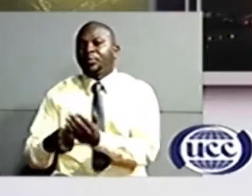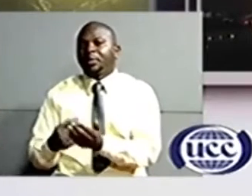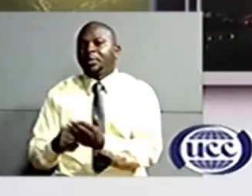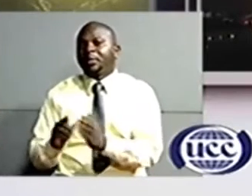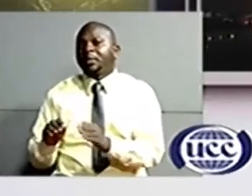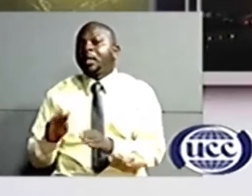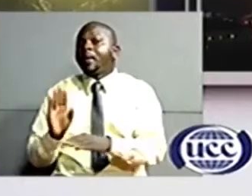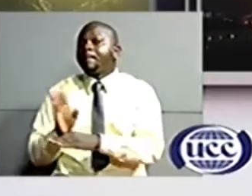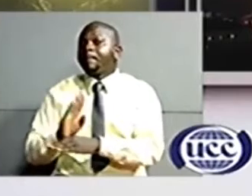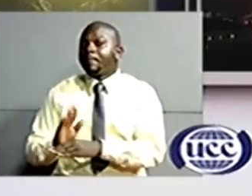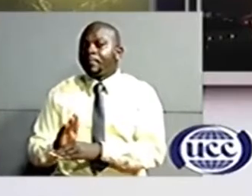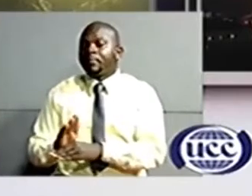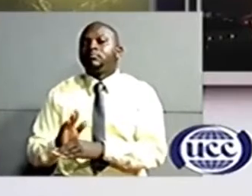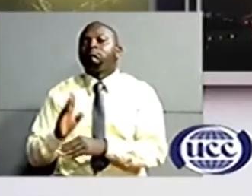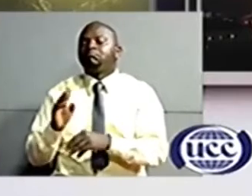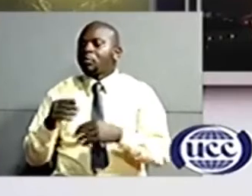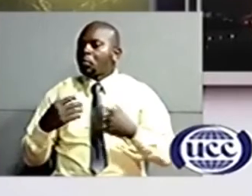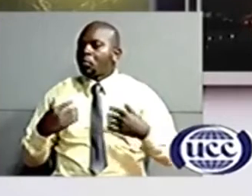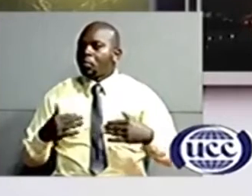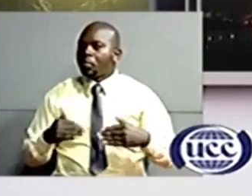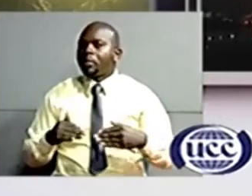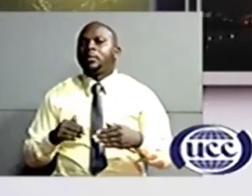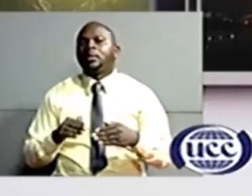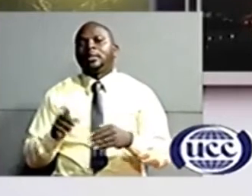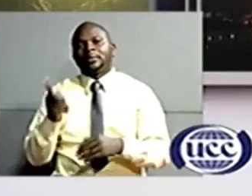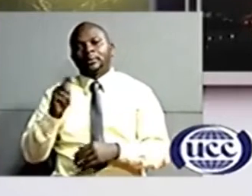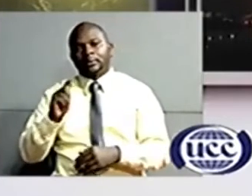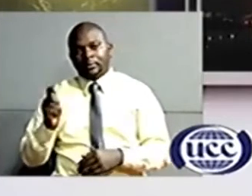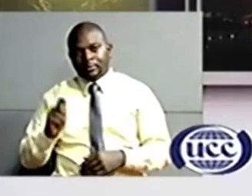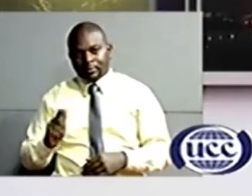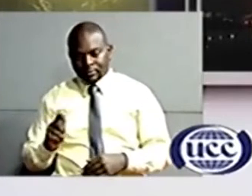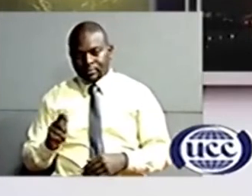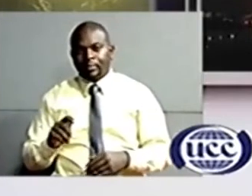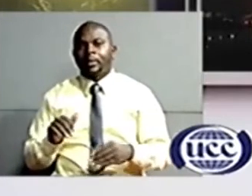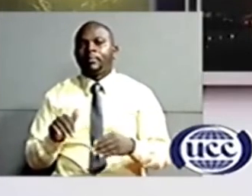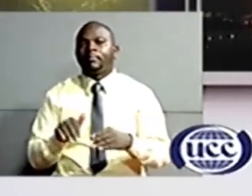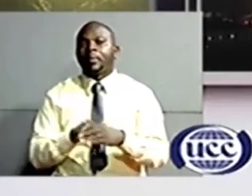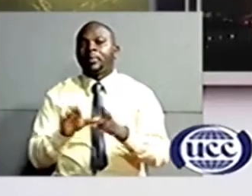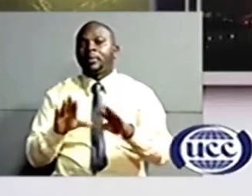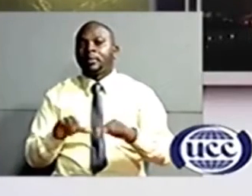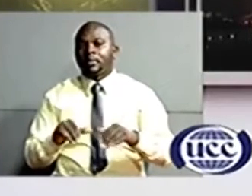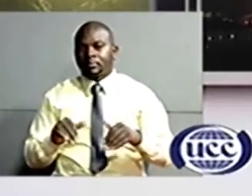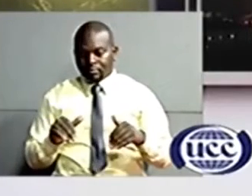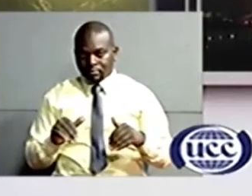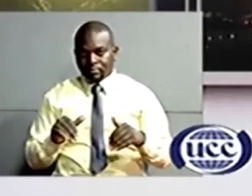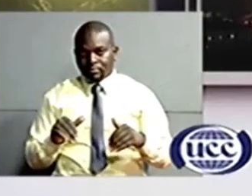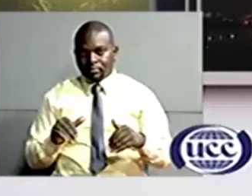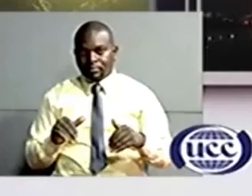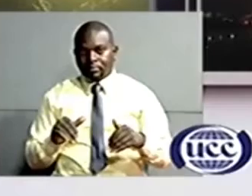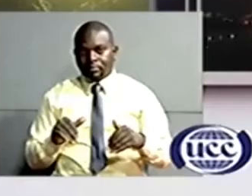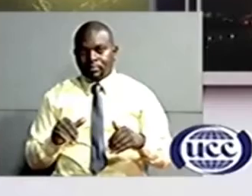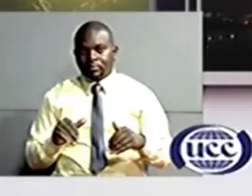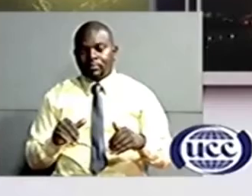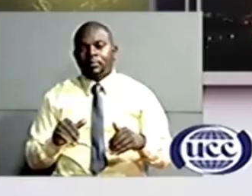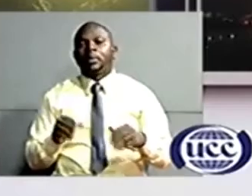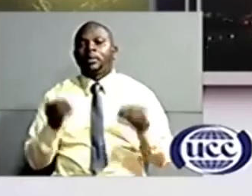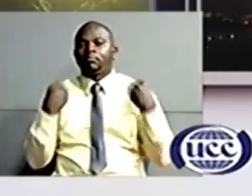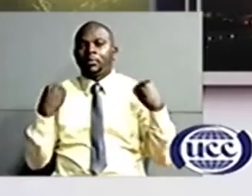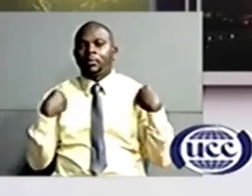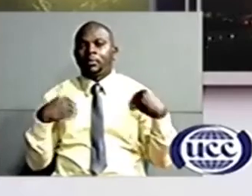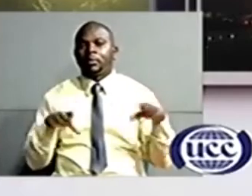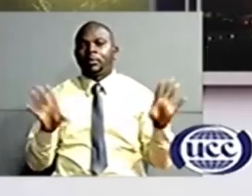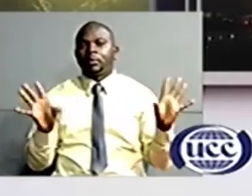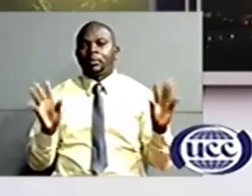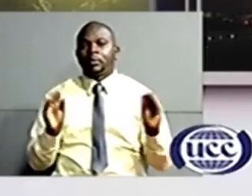its well-deserved win from the Tanzanian legislators, with all indoor games rather